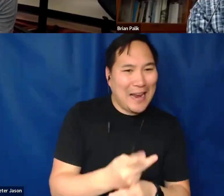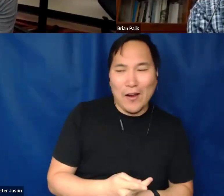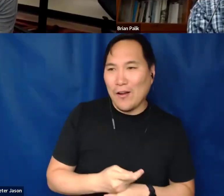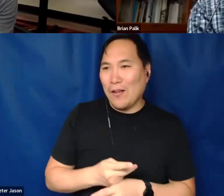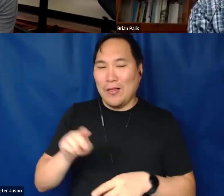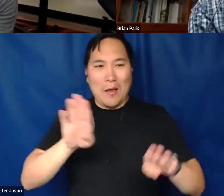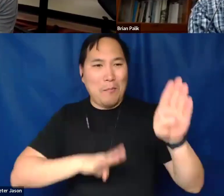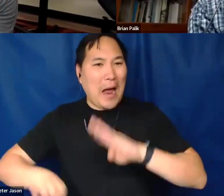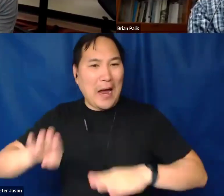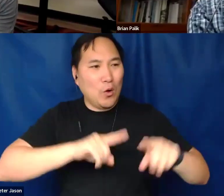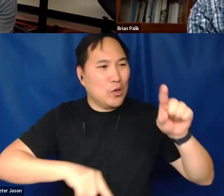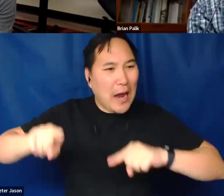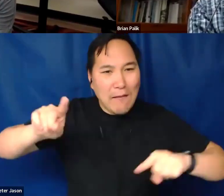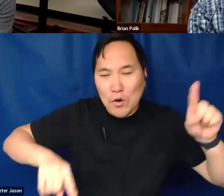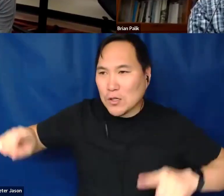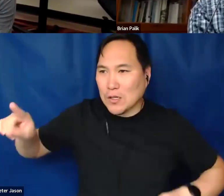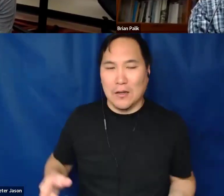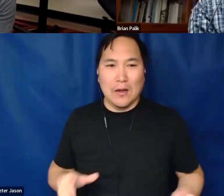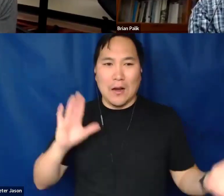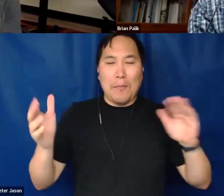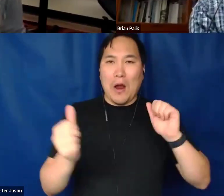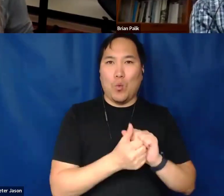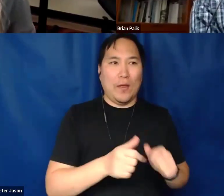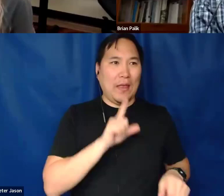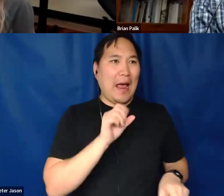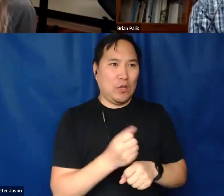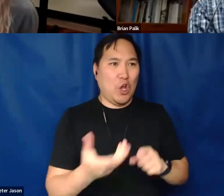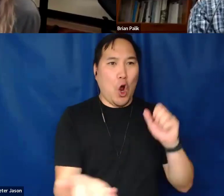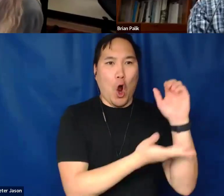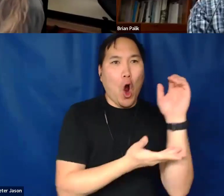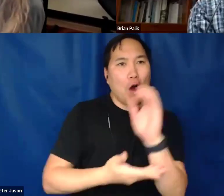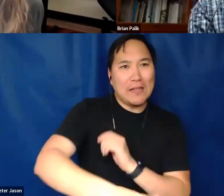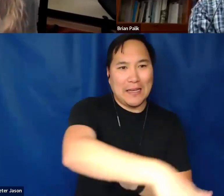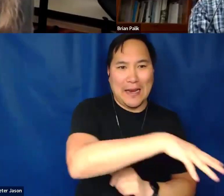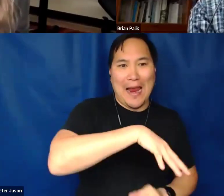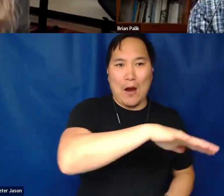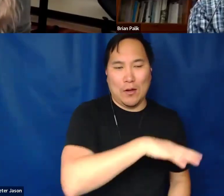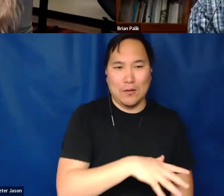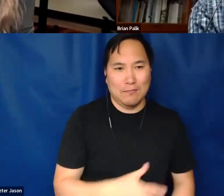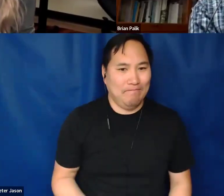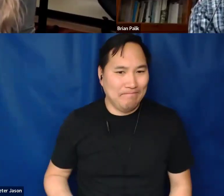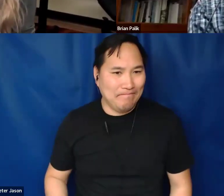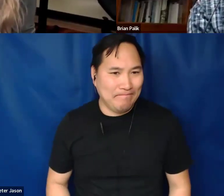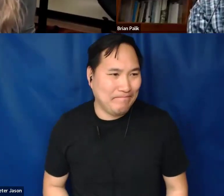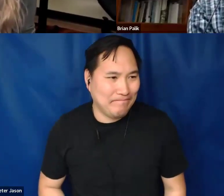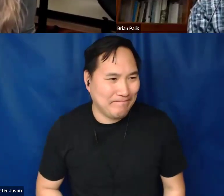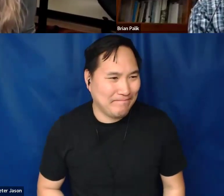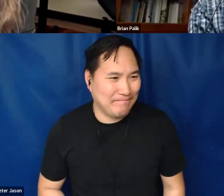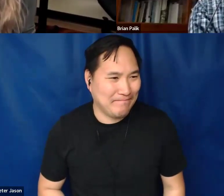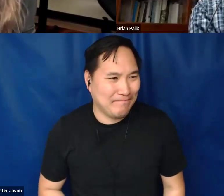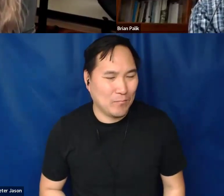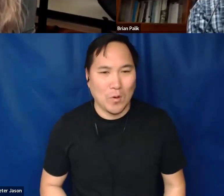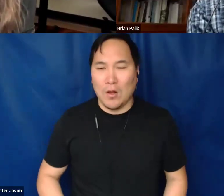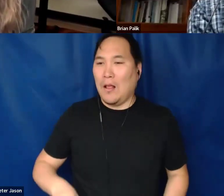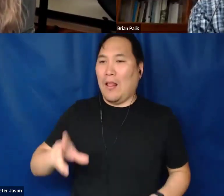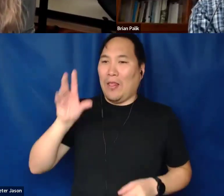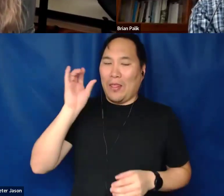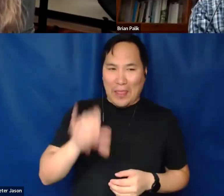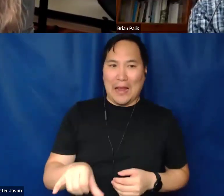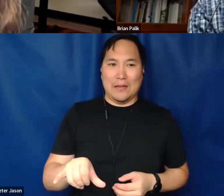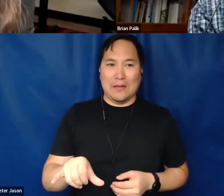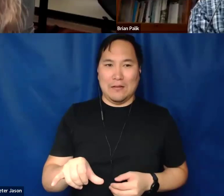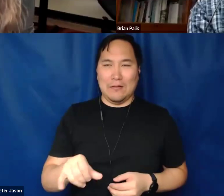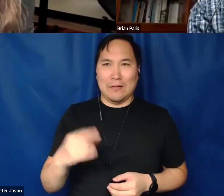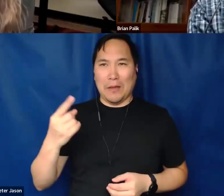and the way harvests are placed into the landscape, or silvicultural interventions. So, that's a place I guess I would